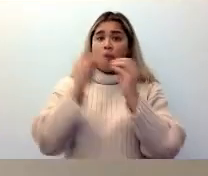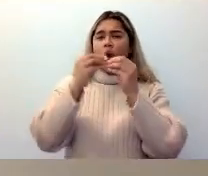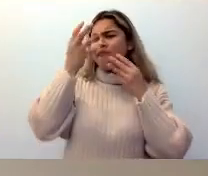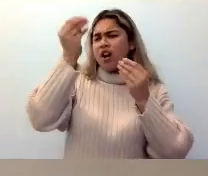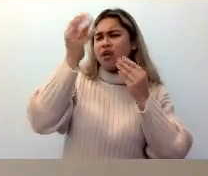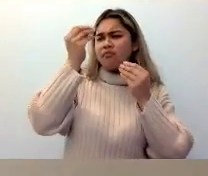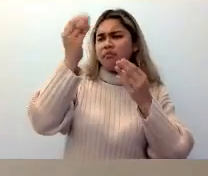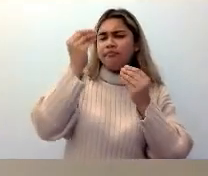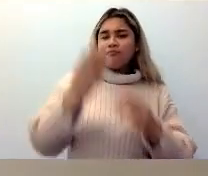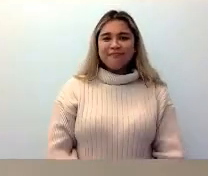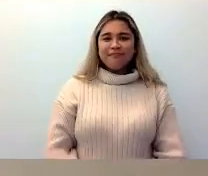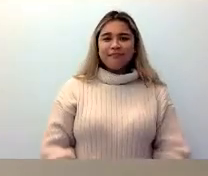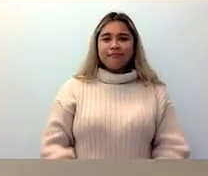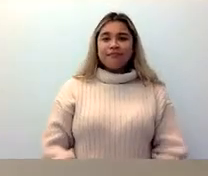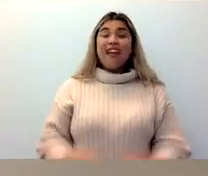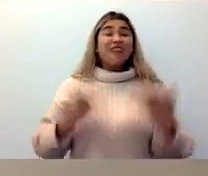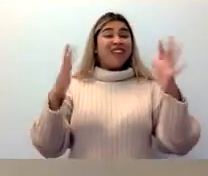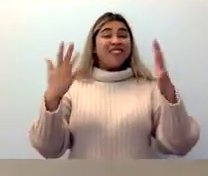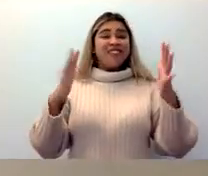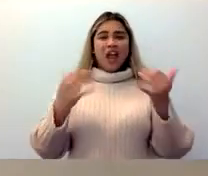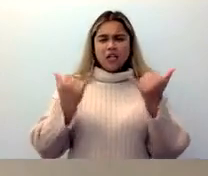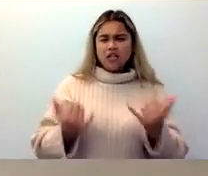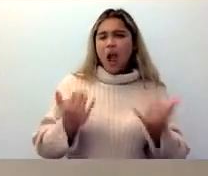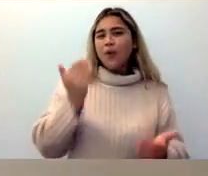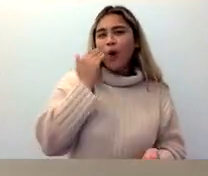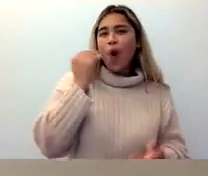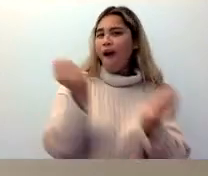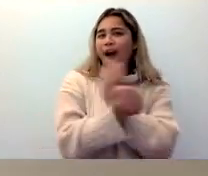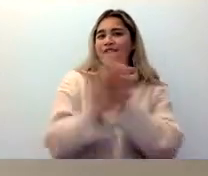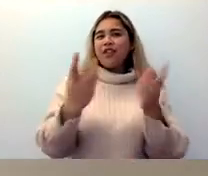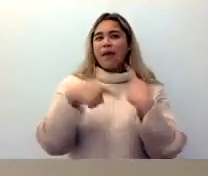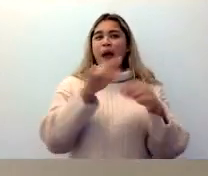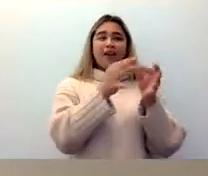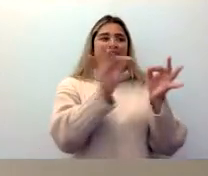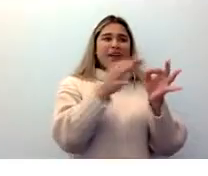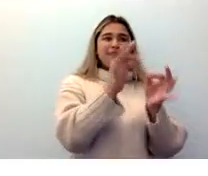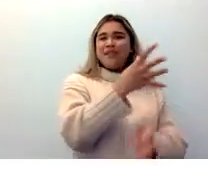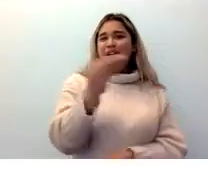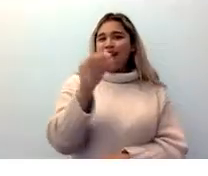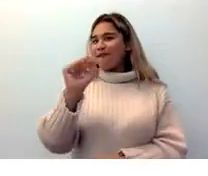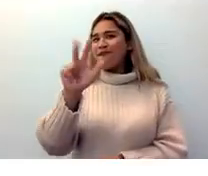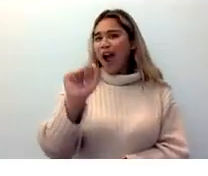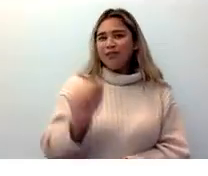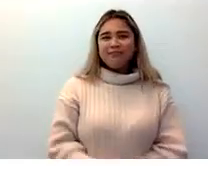contact us for more information. And that's it. You know everything about captions and Ava.